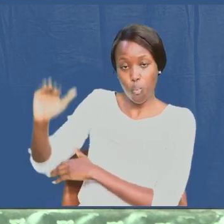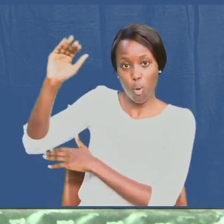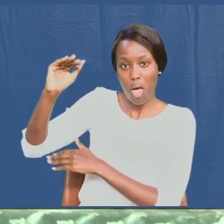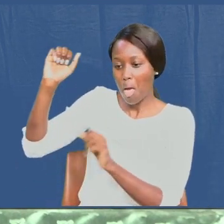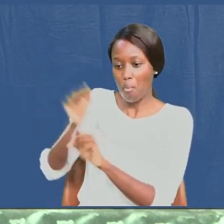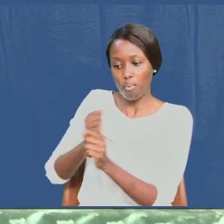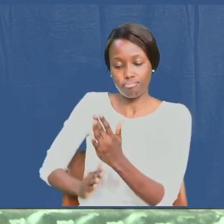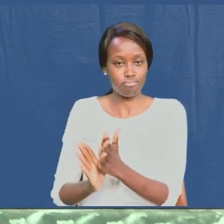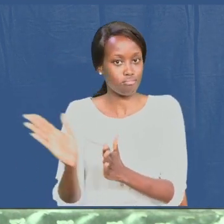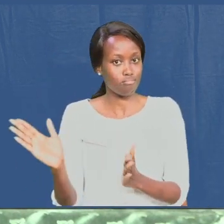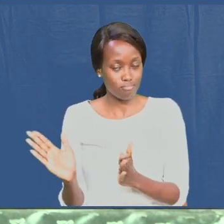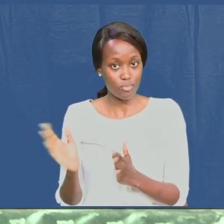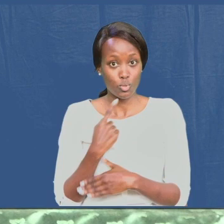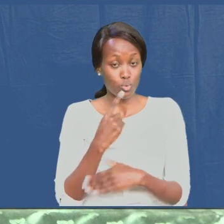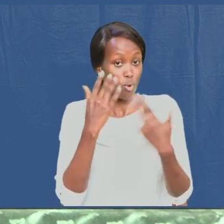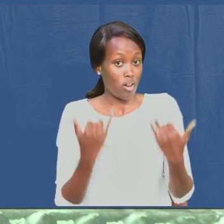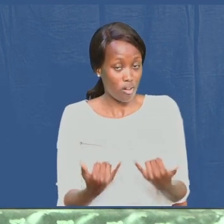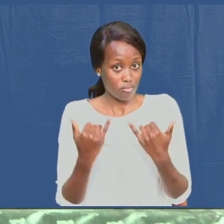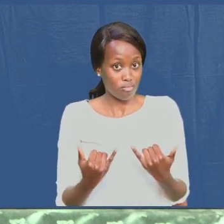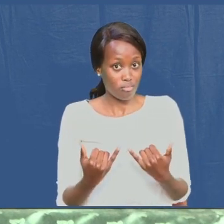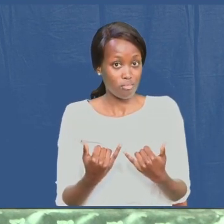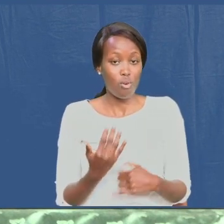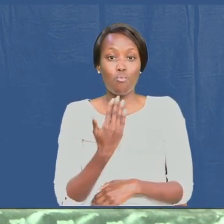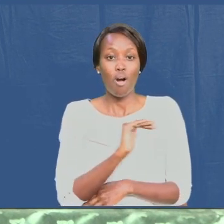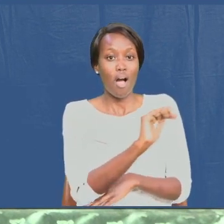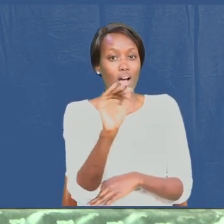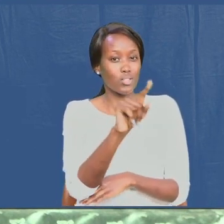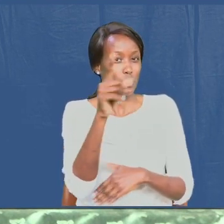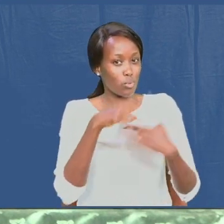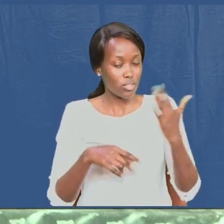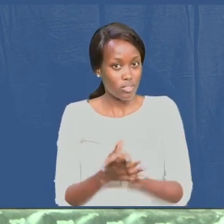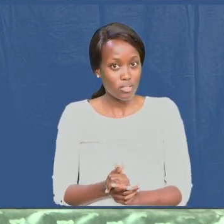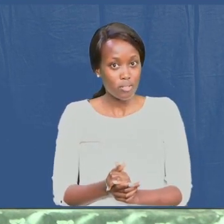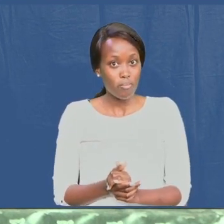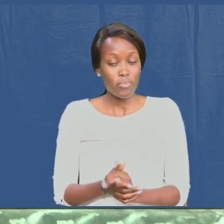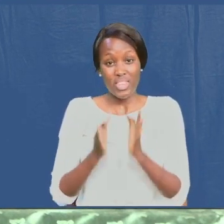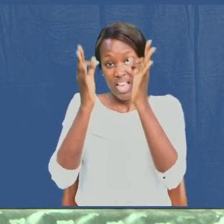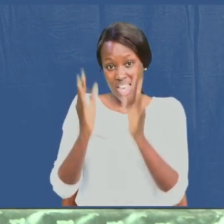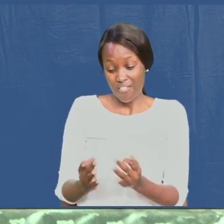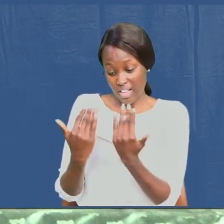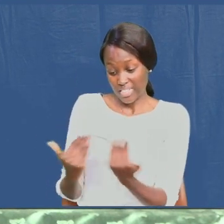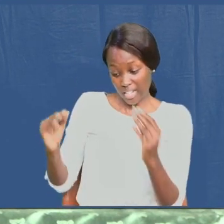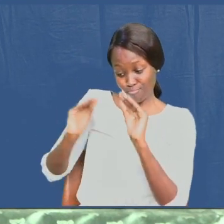from it. Now, my question is, if a trained child